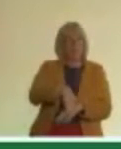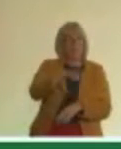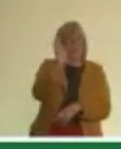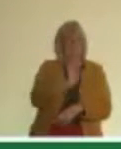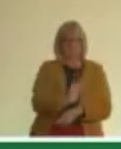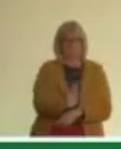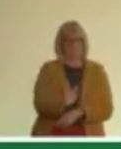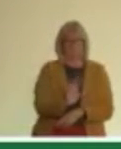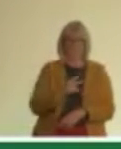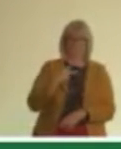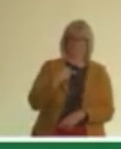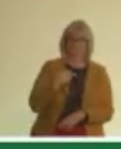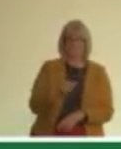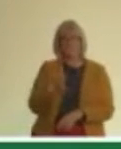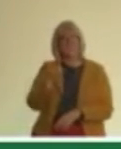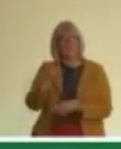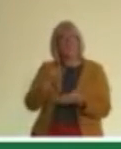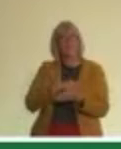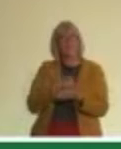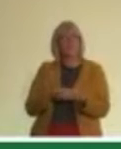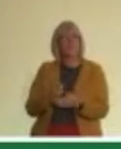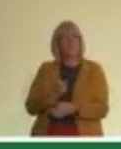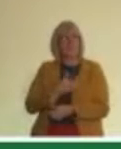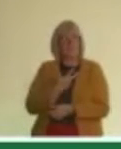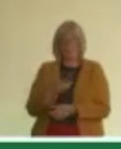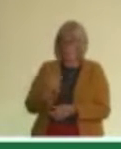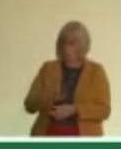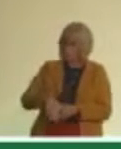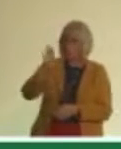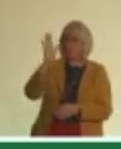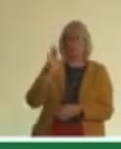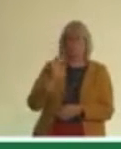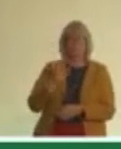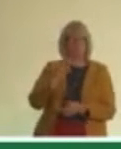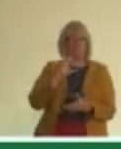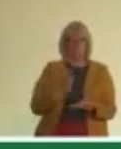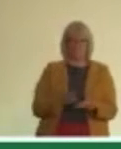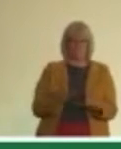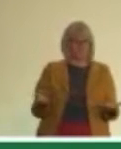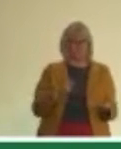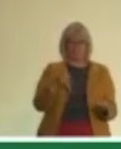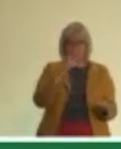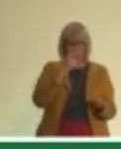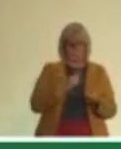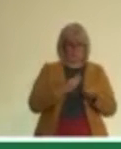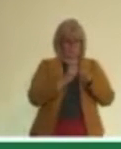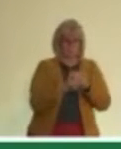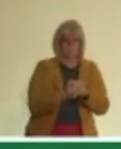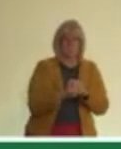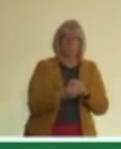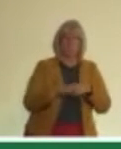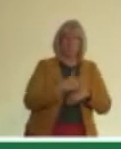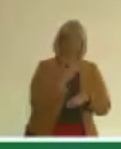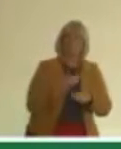inconceivable they could ever vote Green. Yet here I was with Mothin, these people, a cup of tea, and they were now asking